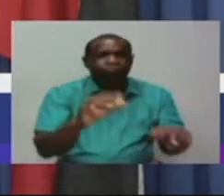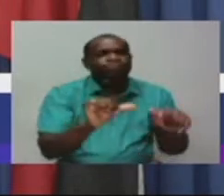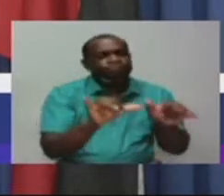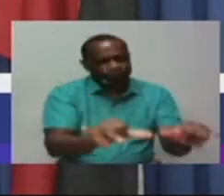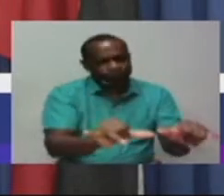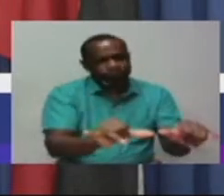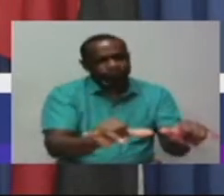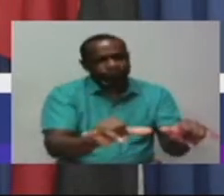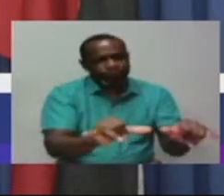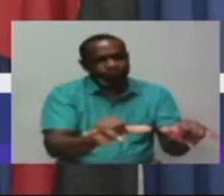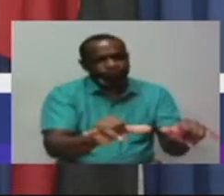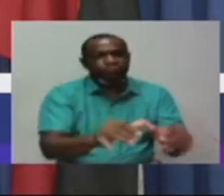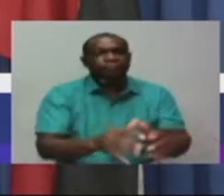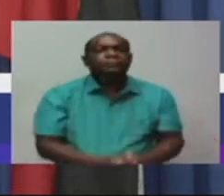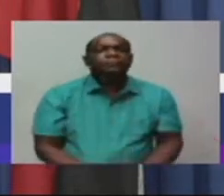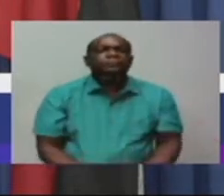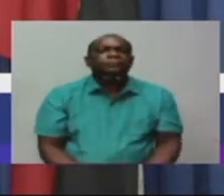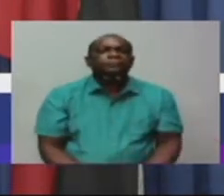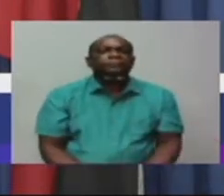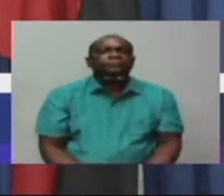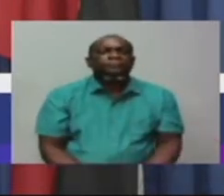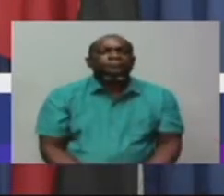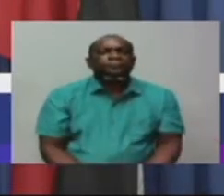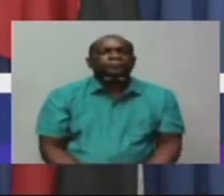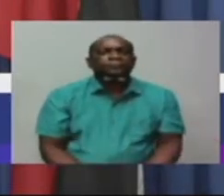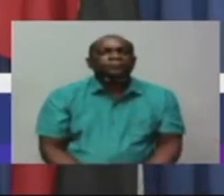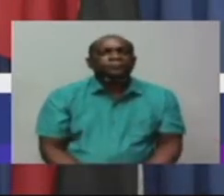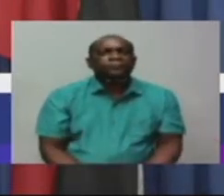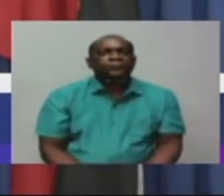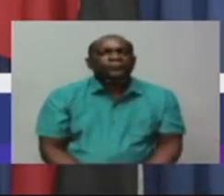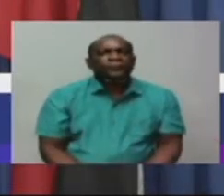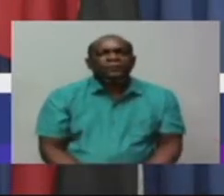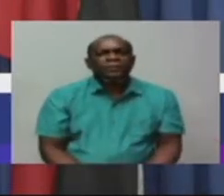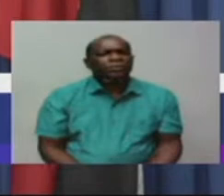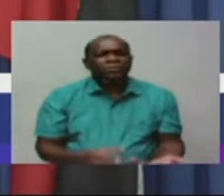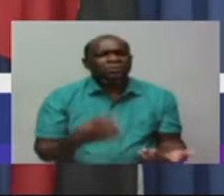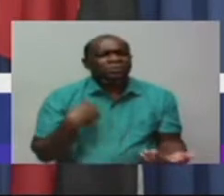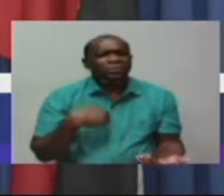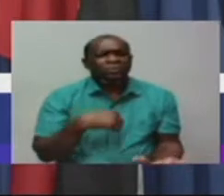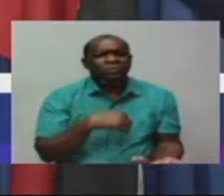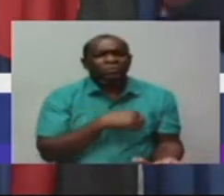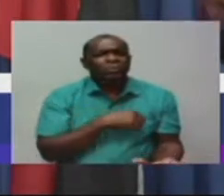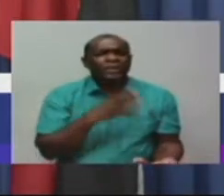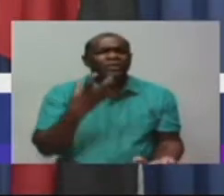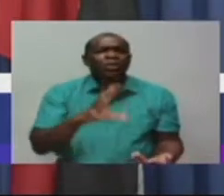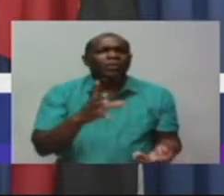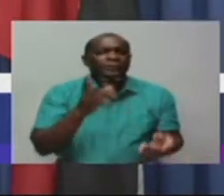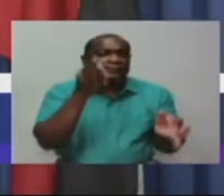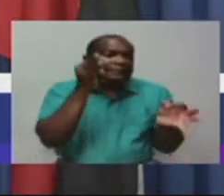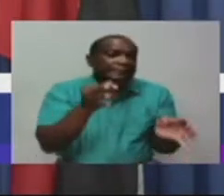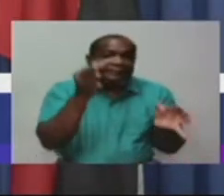anything to change that for the worse. Let's try and make that better.